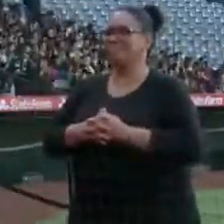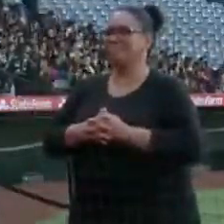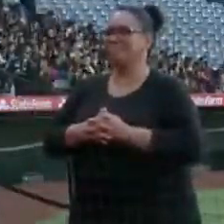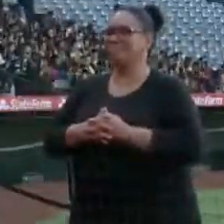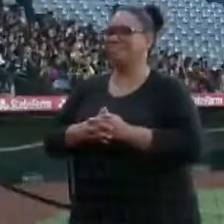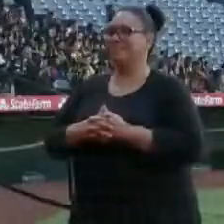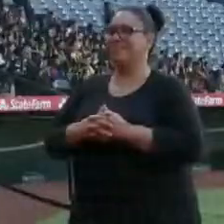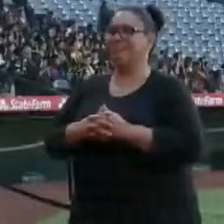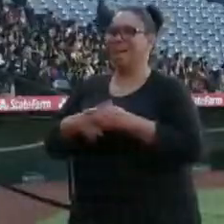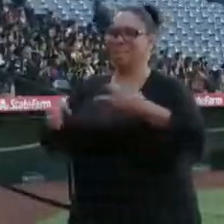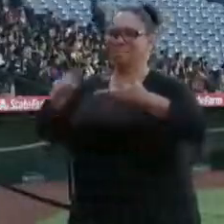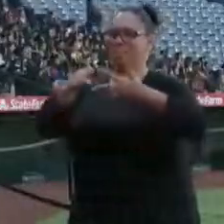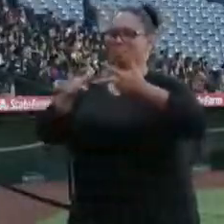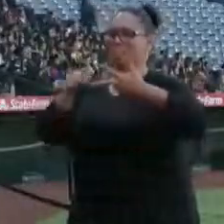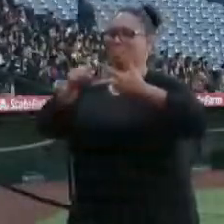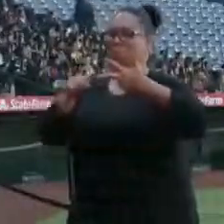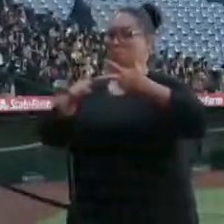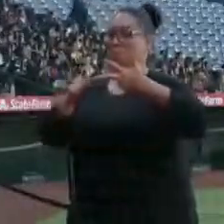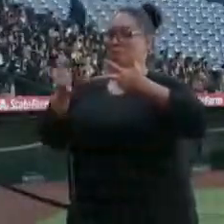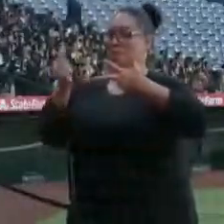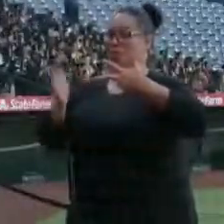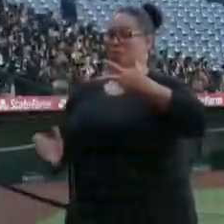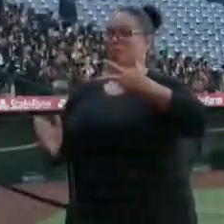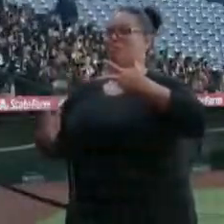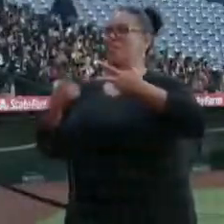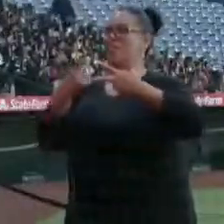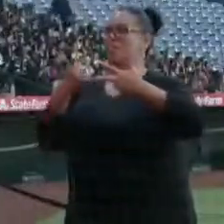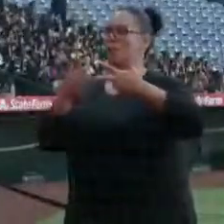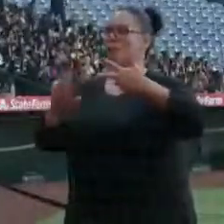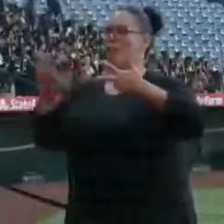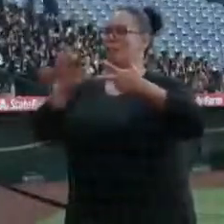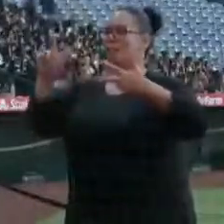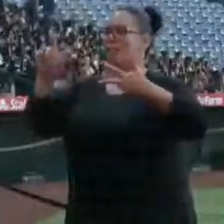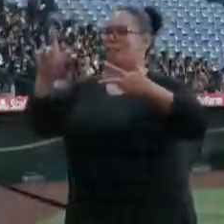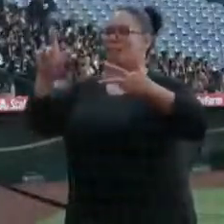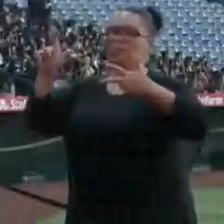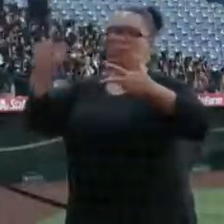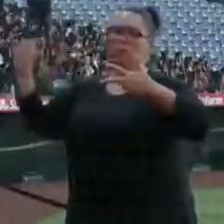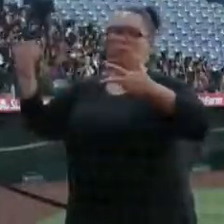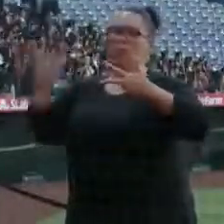Our next two outstanding graduates come from the College of Liberal Arts